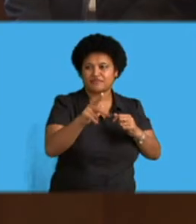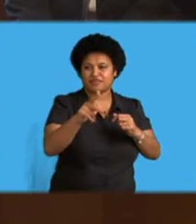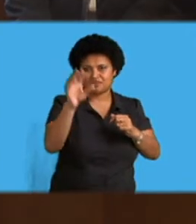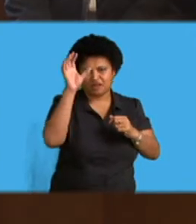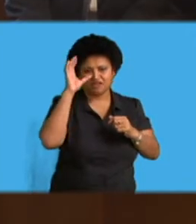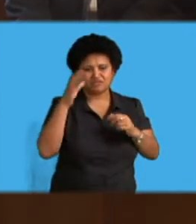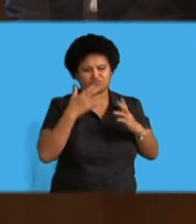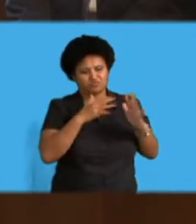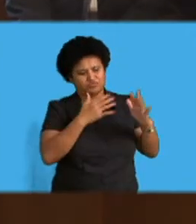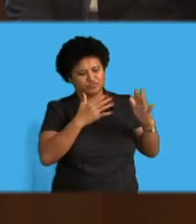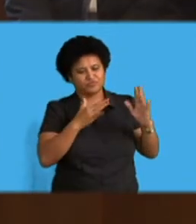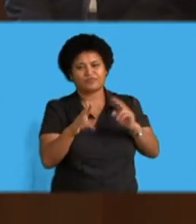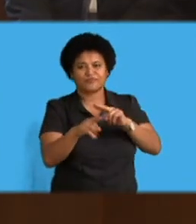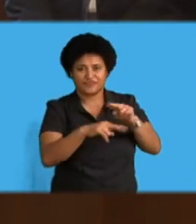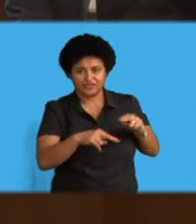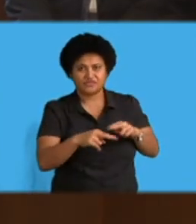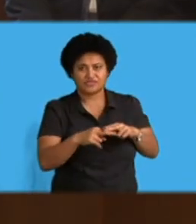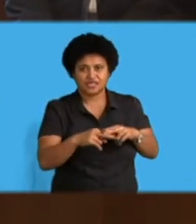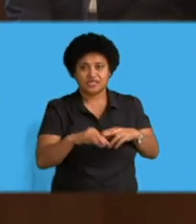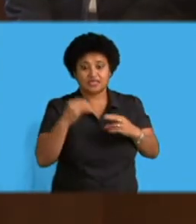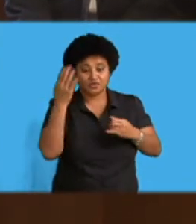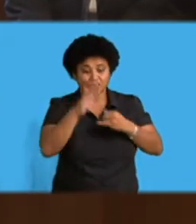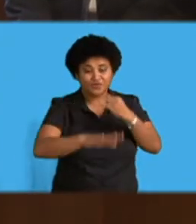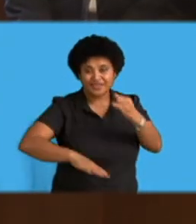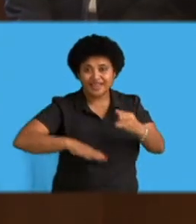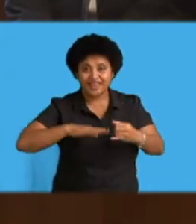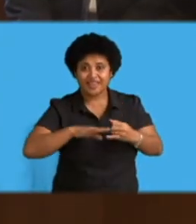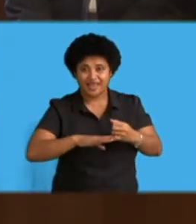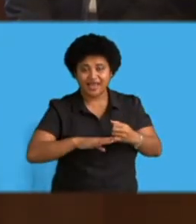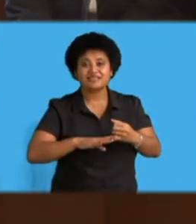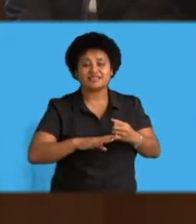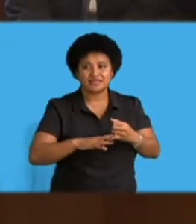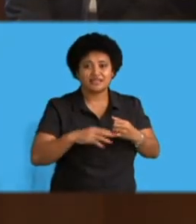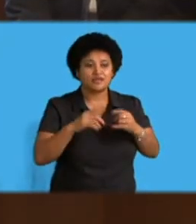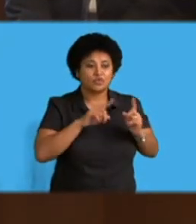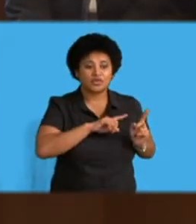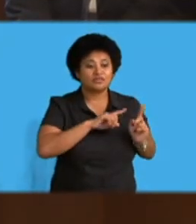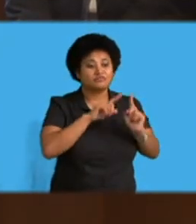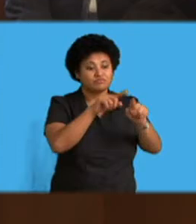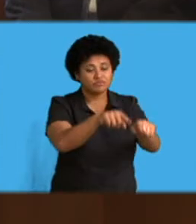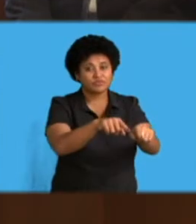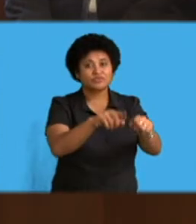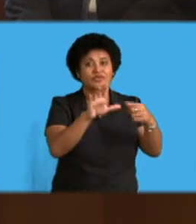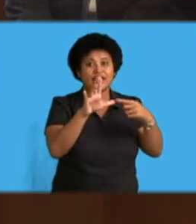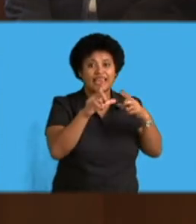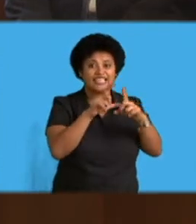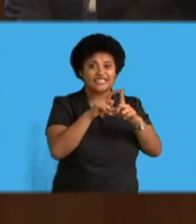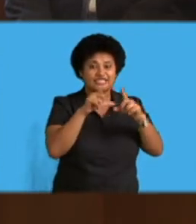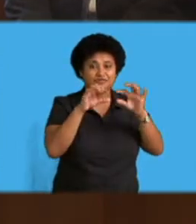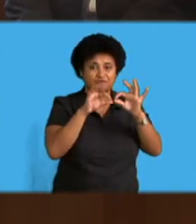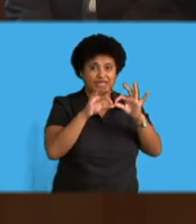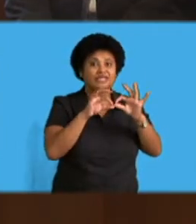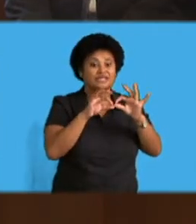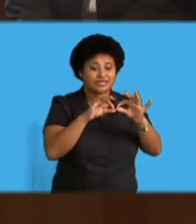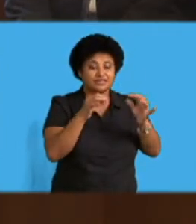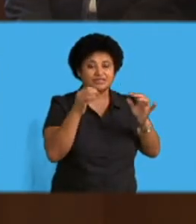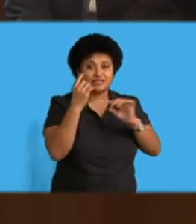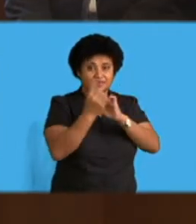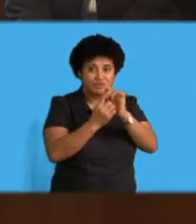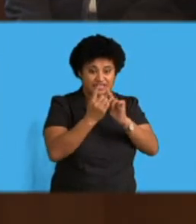also. In conclusion, Honourable Deputy Speaker, our attendance in the ADB event was a successful one, together with the bilateral meetings that we